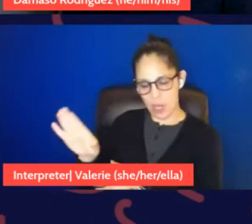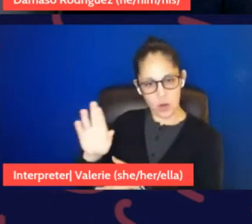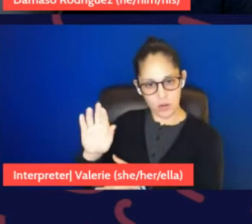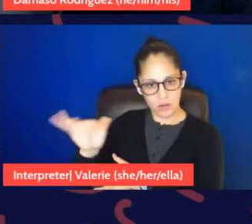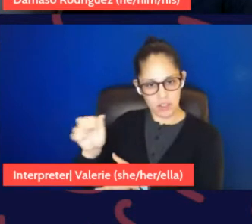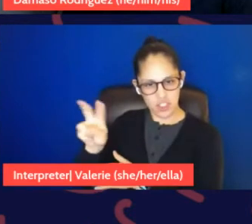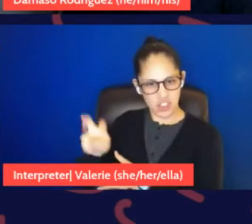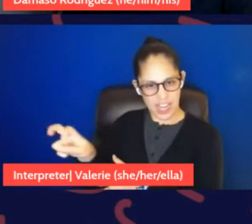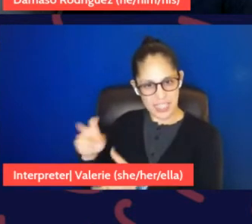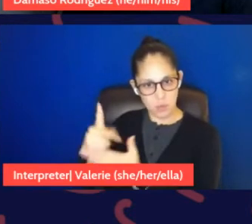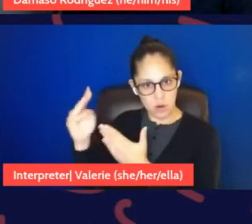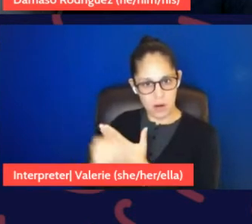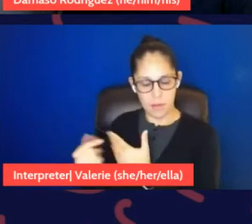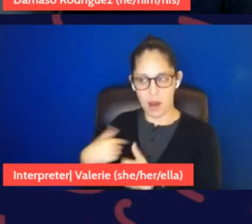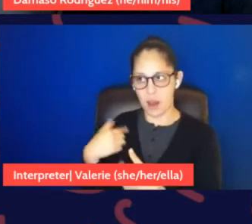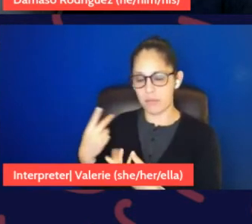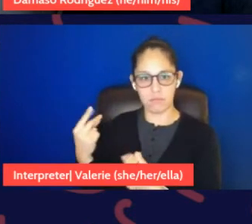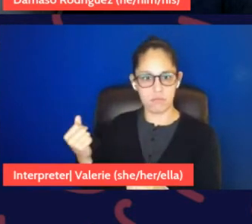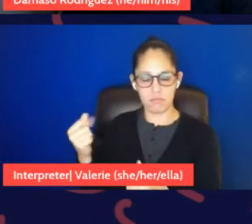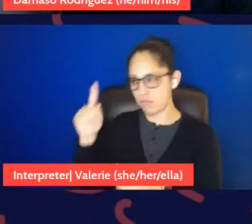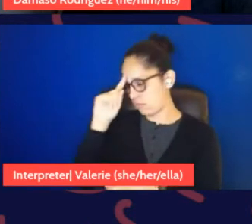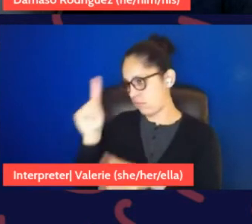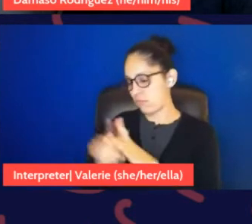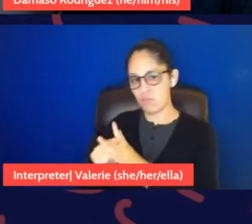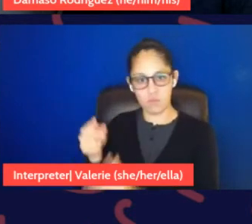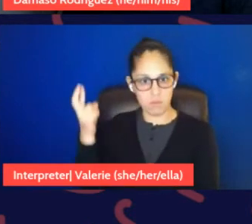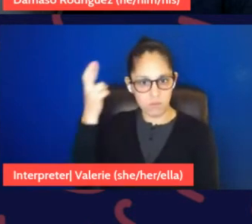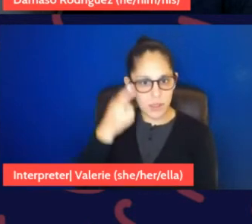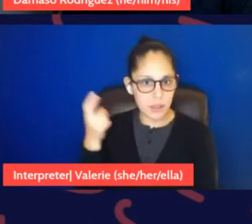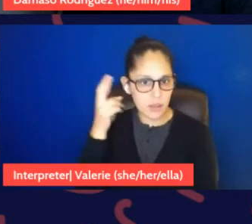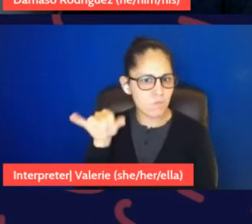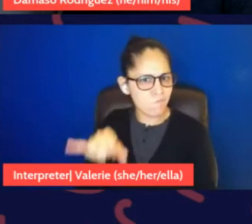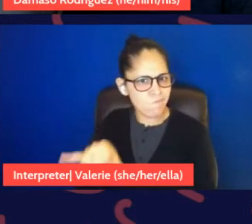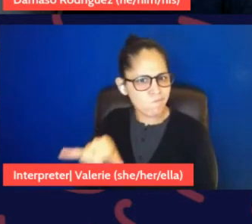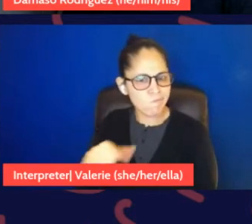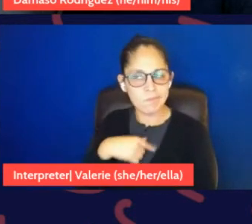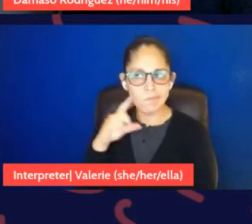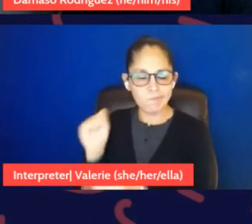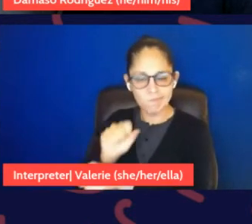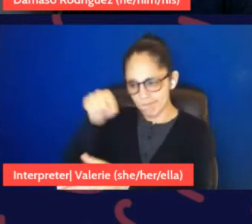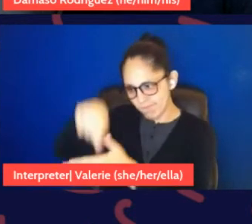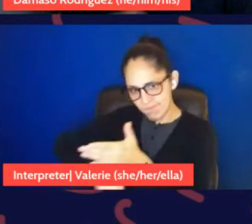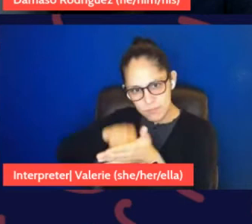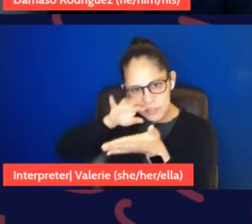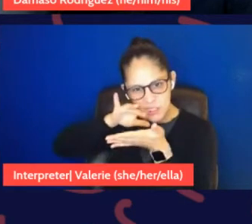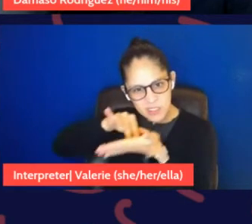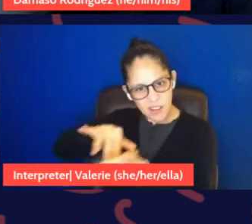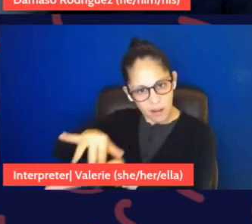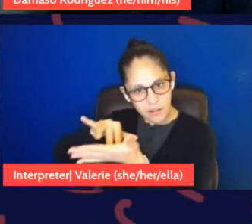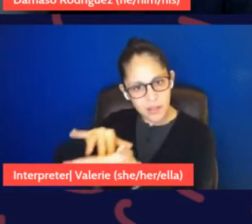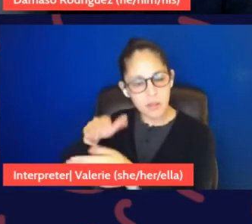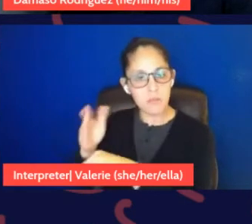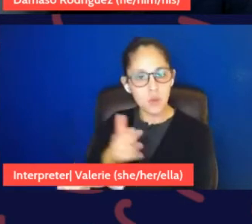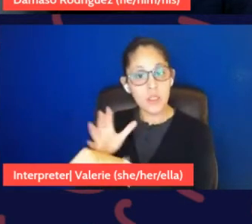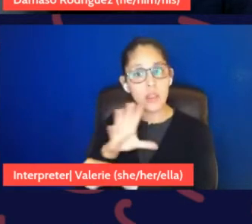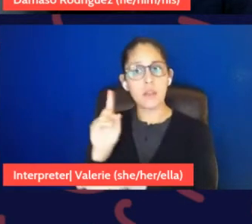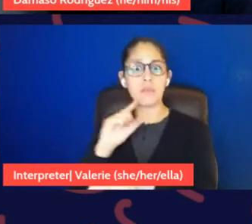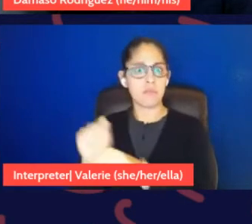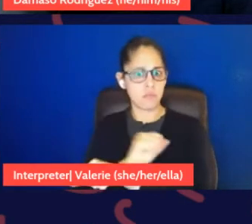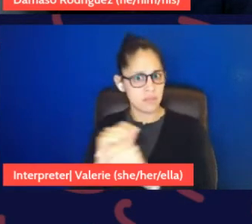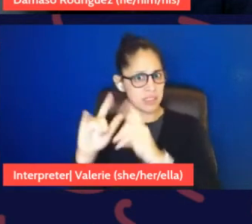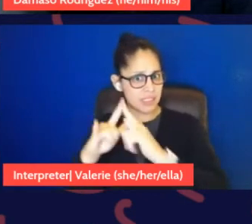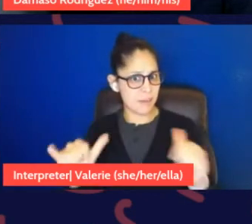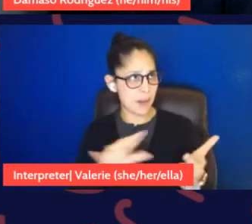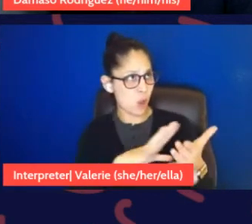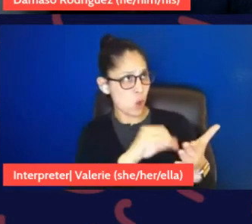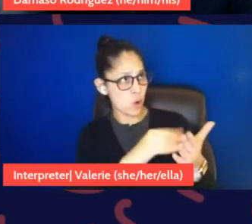I quickly realized that in order to, you know, to really study the music and to learn from the horse mouth,